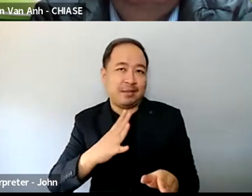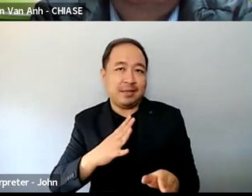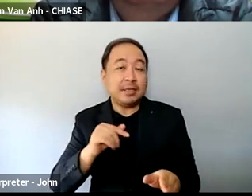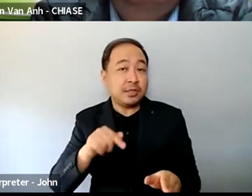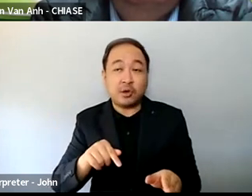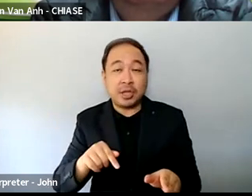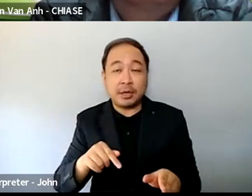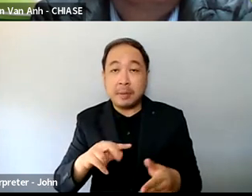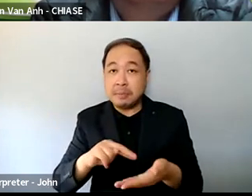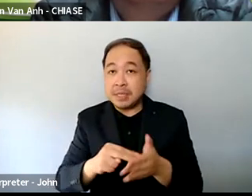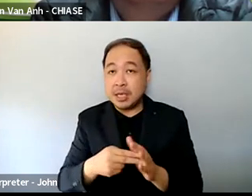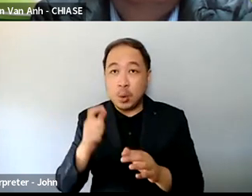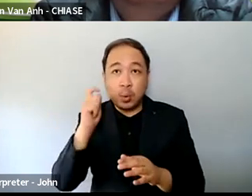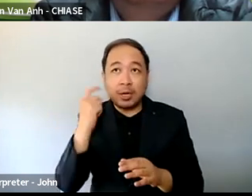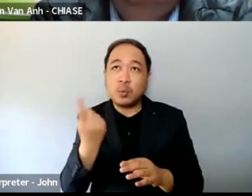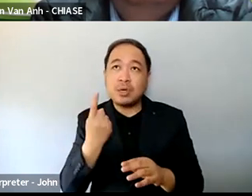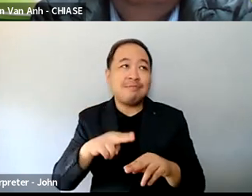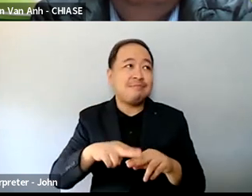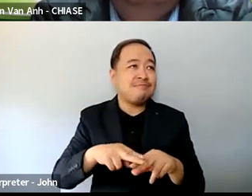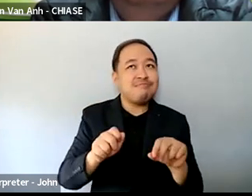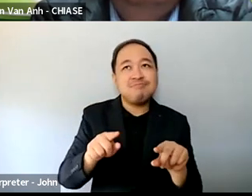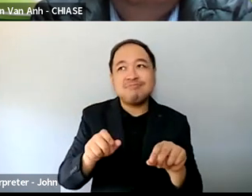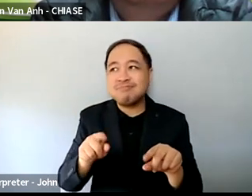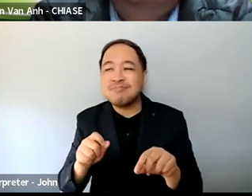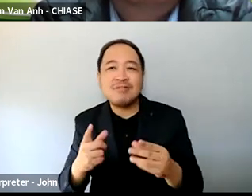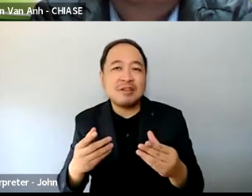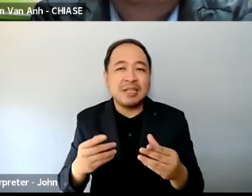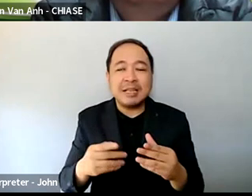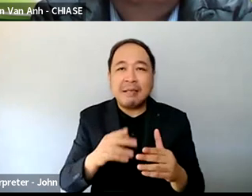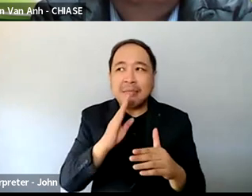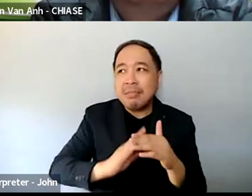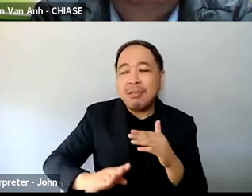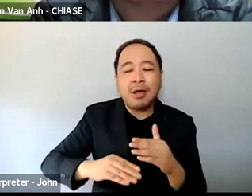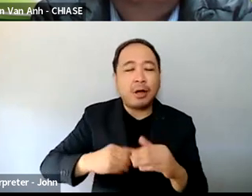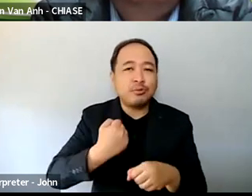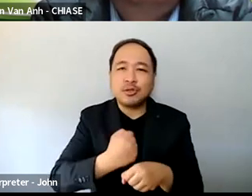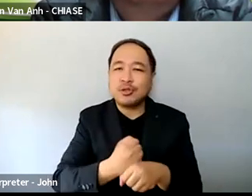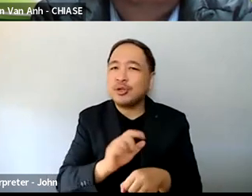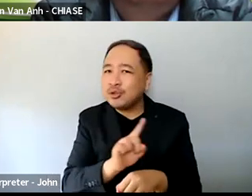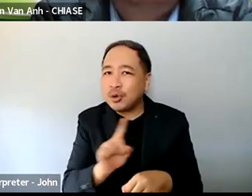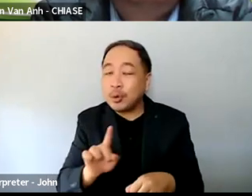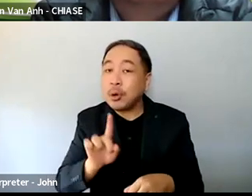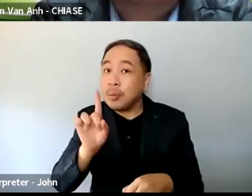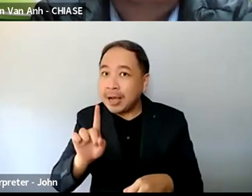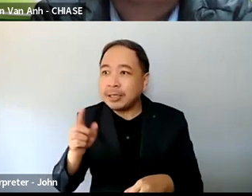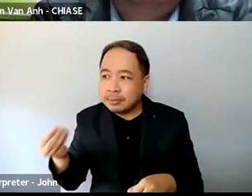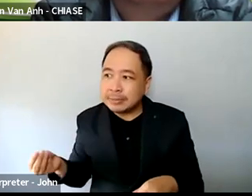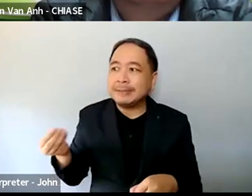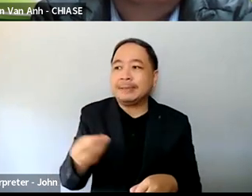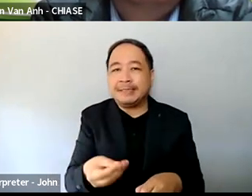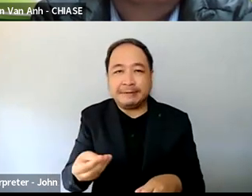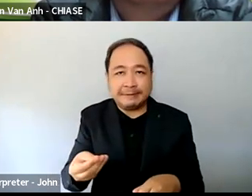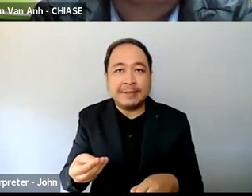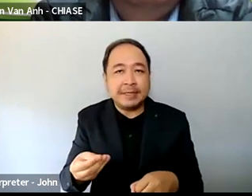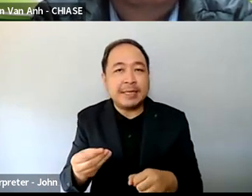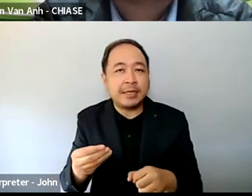actually managing agricultural production and supply chains that brings them social protection. So this really needs a